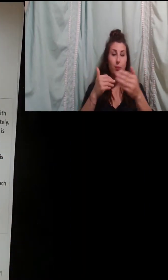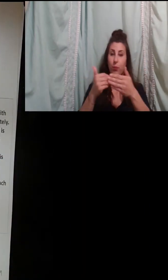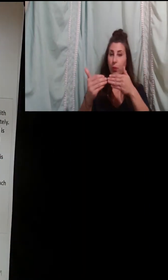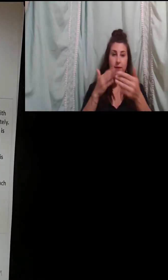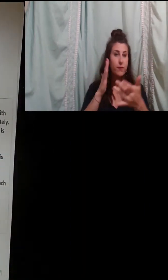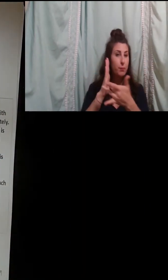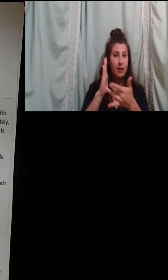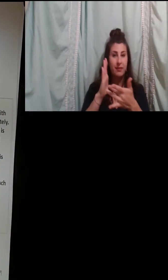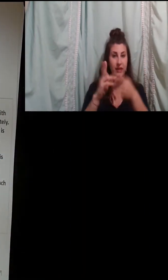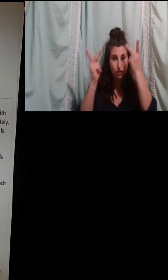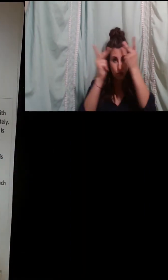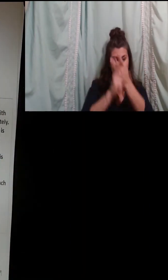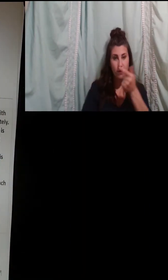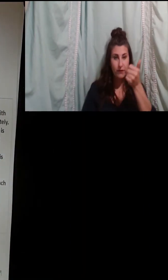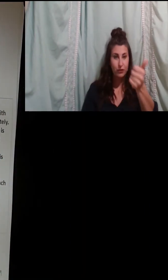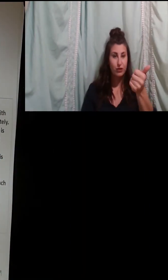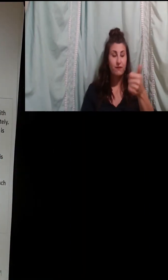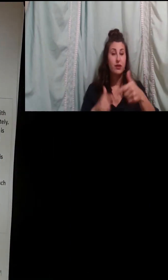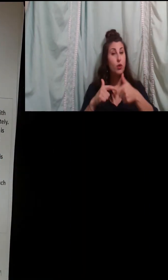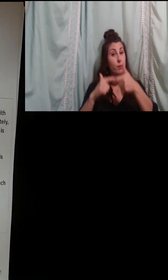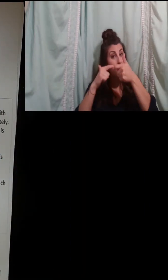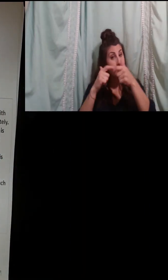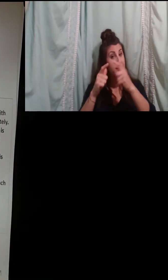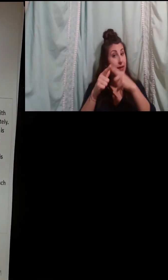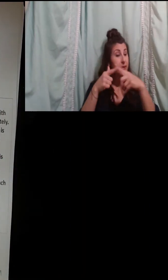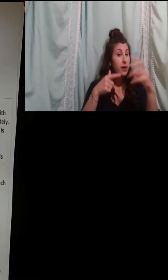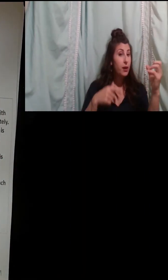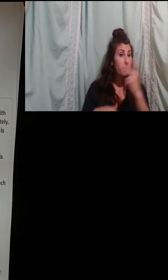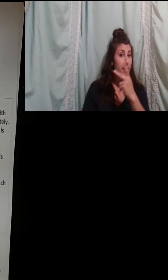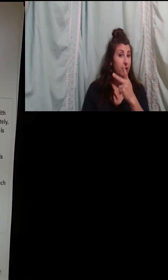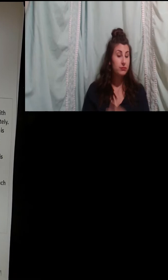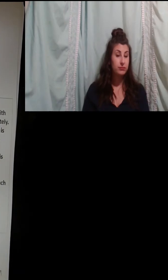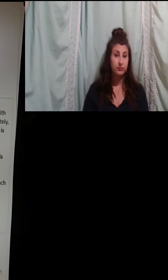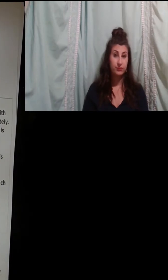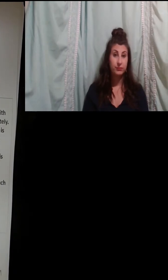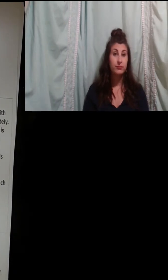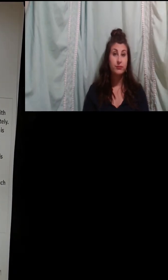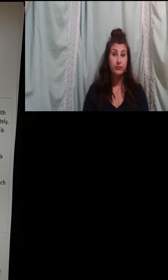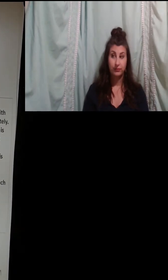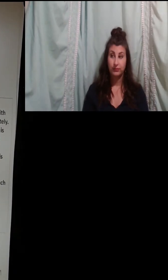and do whatever you want to do to solve that. Go ahead and then come back.